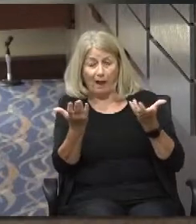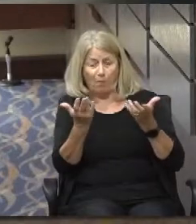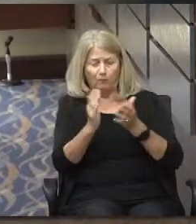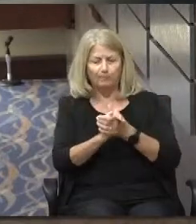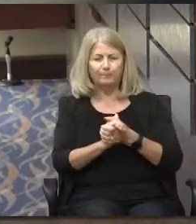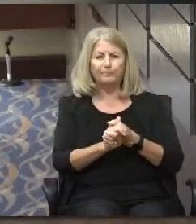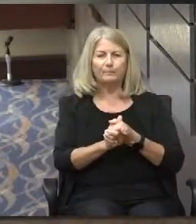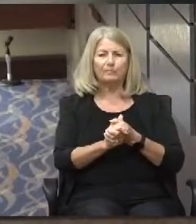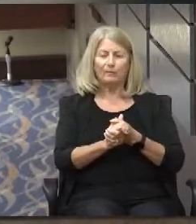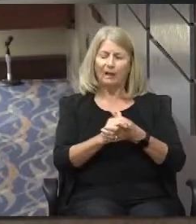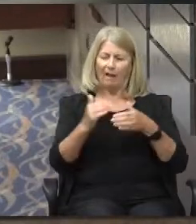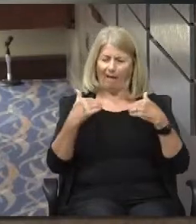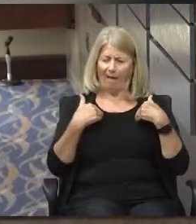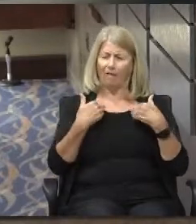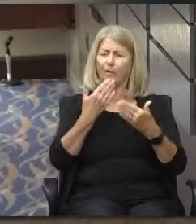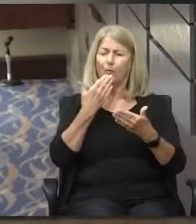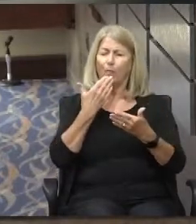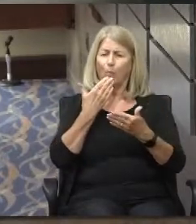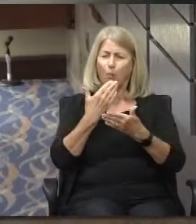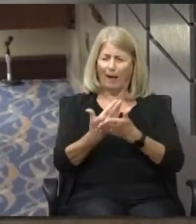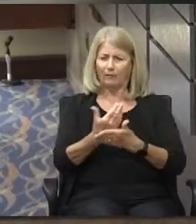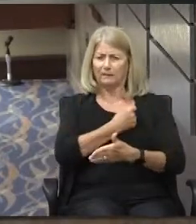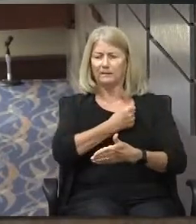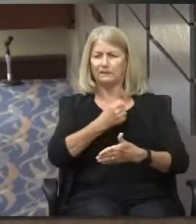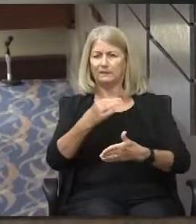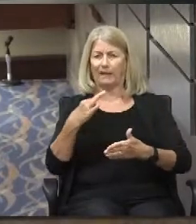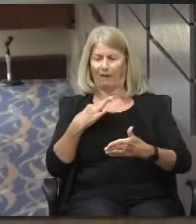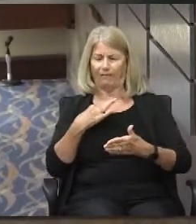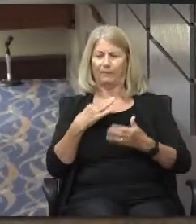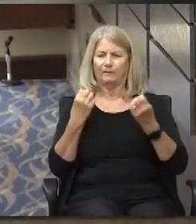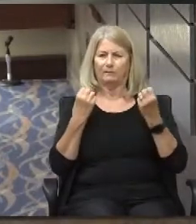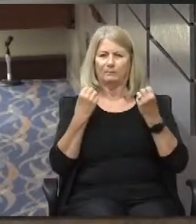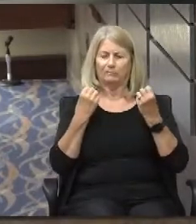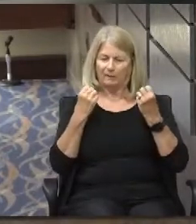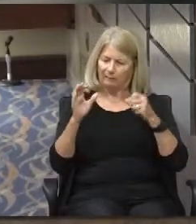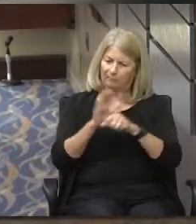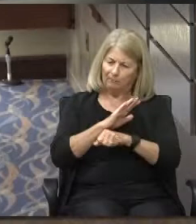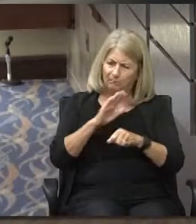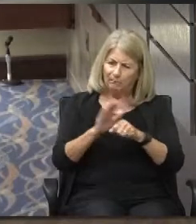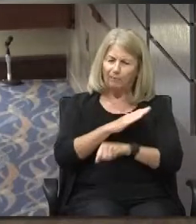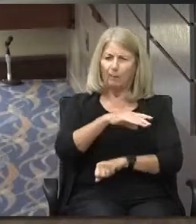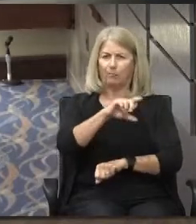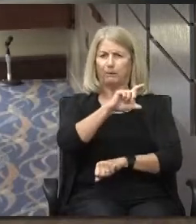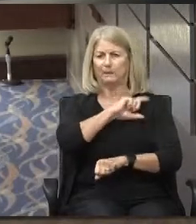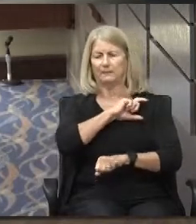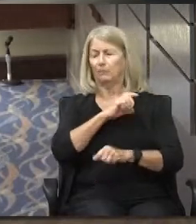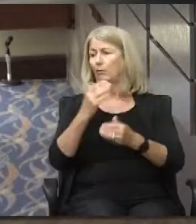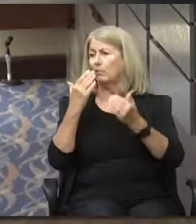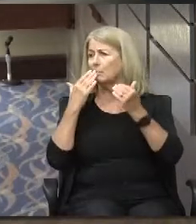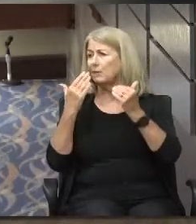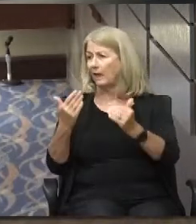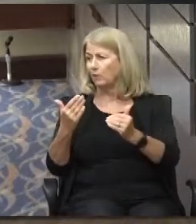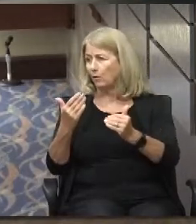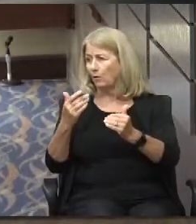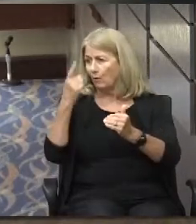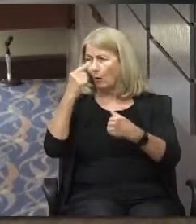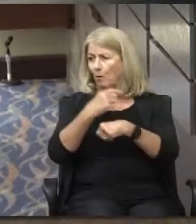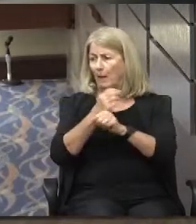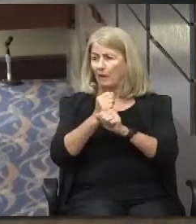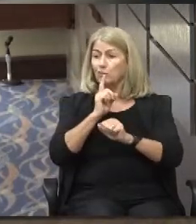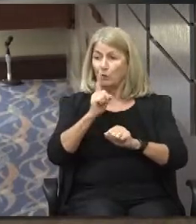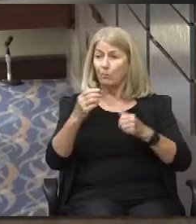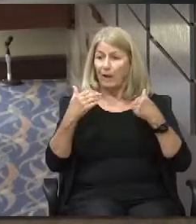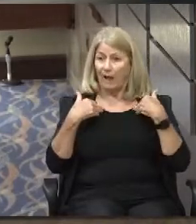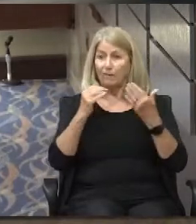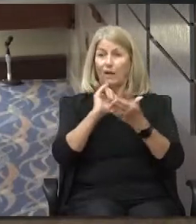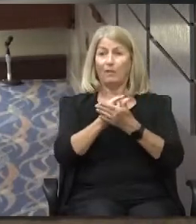a well-staffed department. So thanks to city management and our police force for all that they do to ensure that we're able to have that goal of